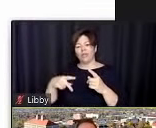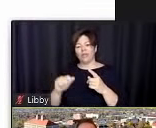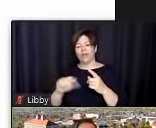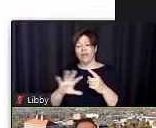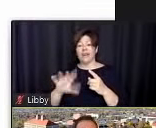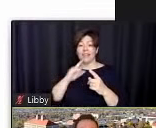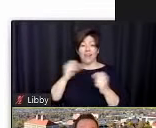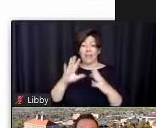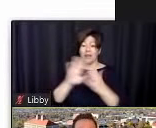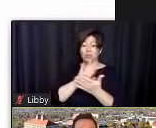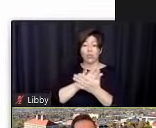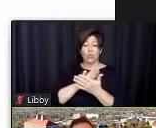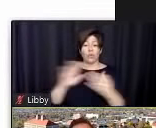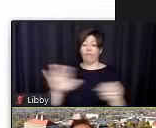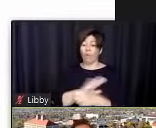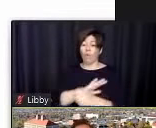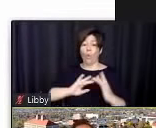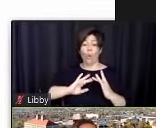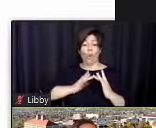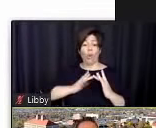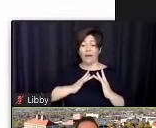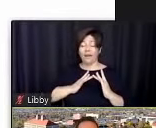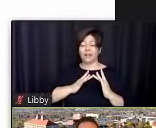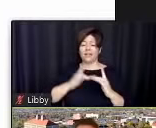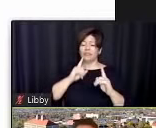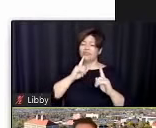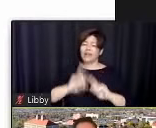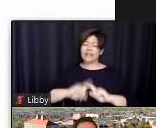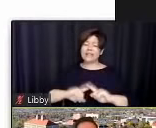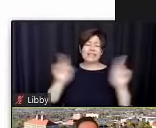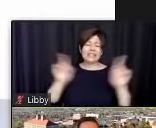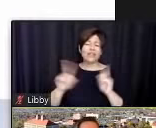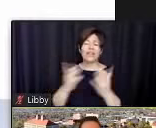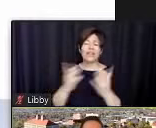schools. They're going fully online. So it's really different, right? Things